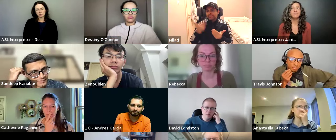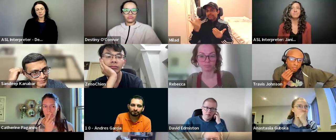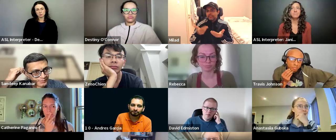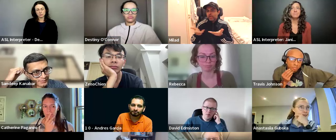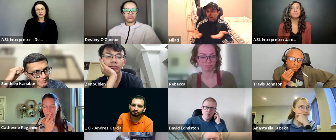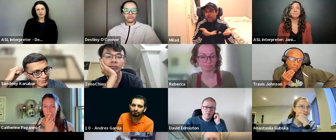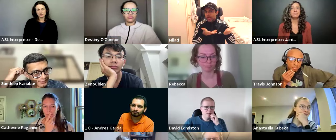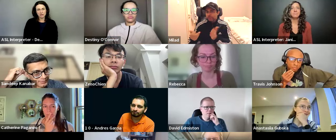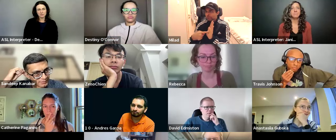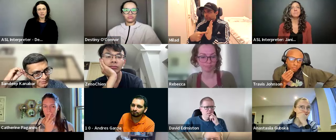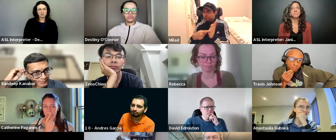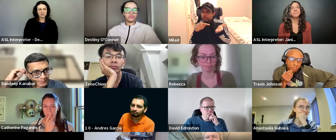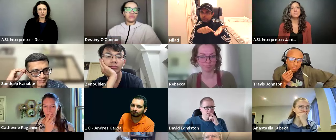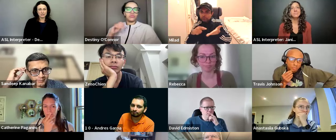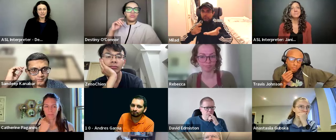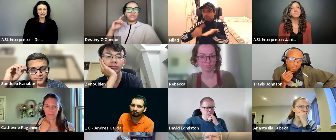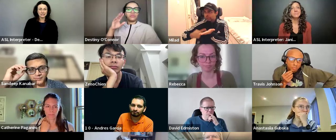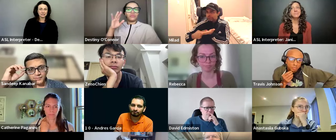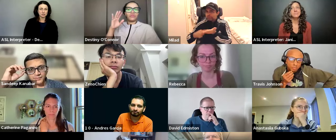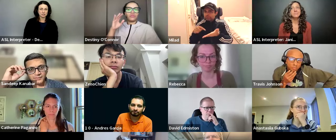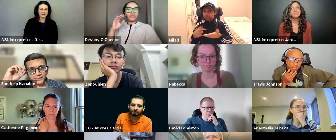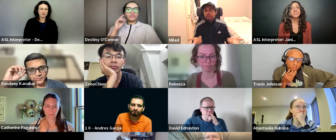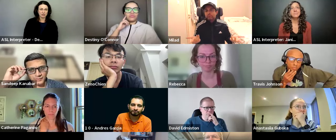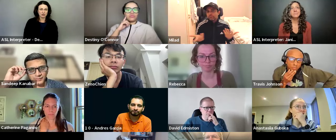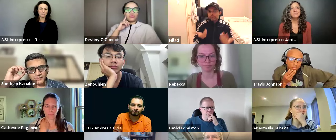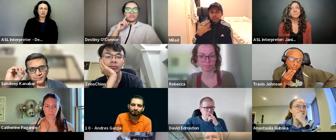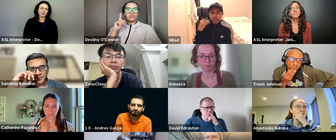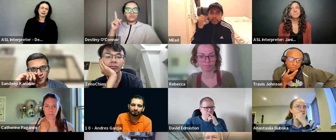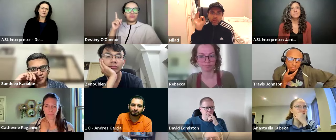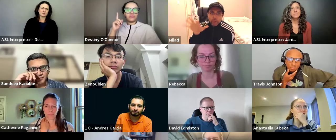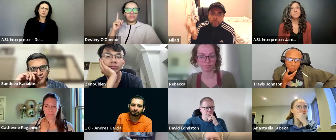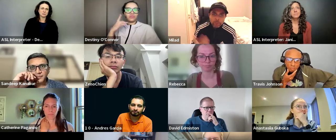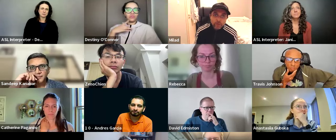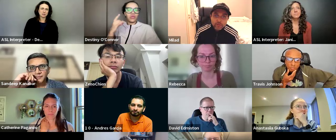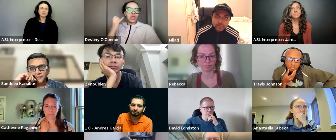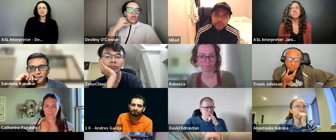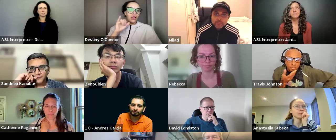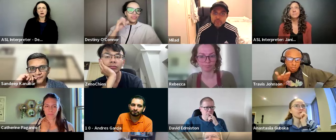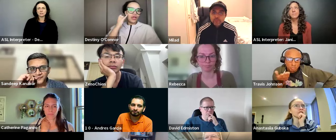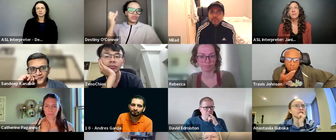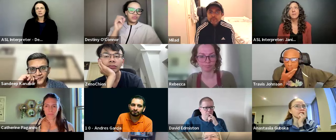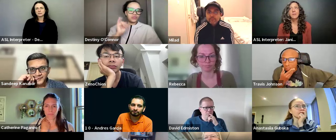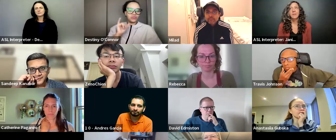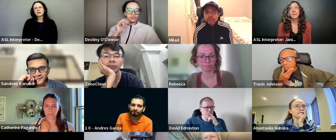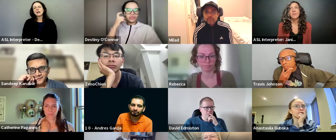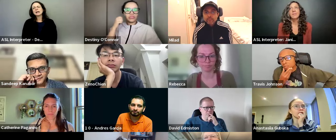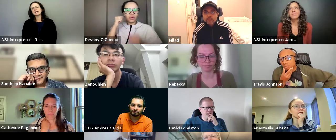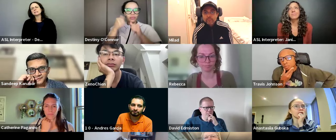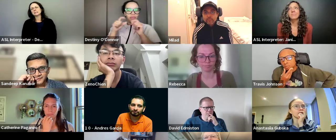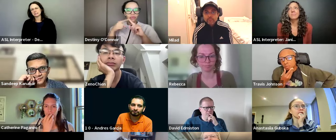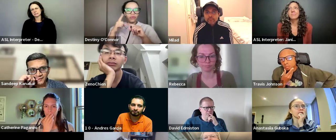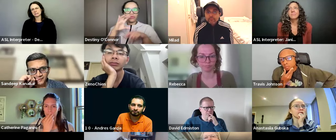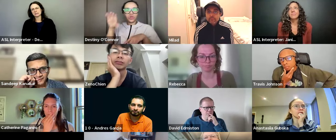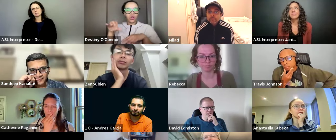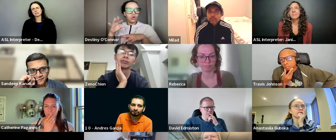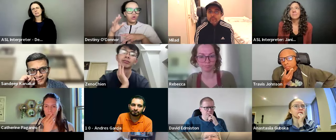sort that we can print ahead of time, and then it would be easy to just have it there without having people's laptops. It's just a thought. I like that